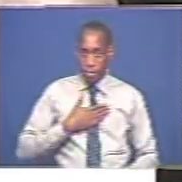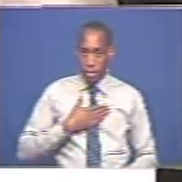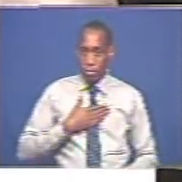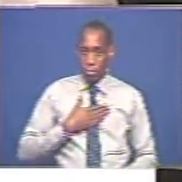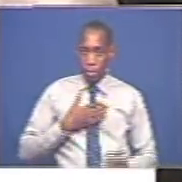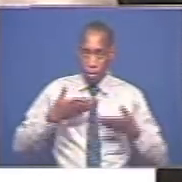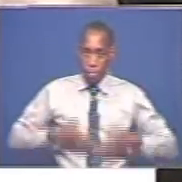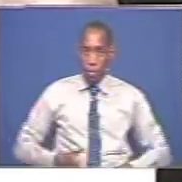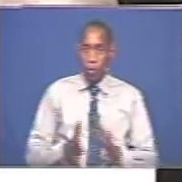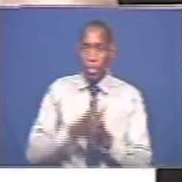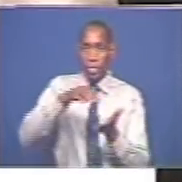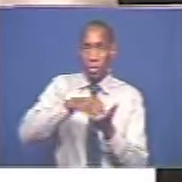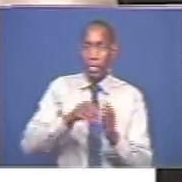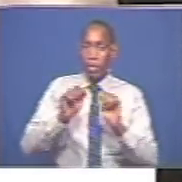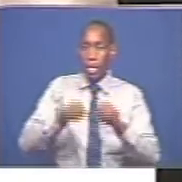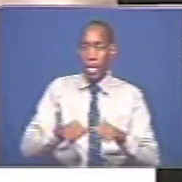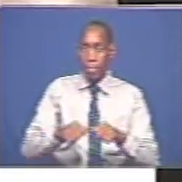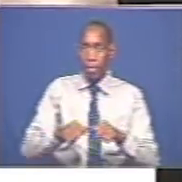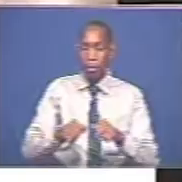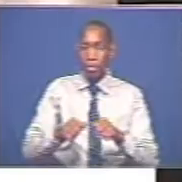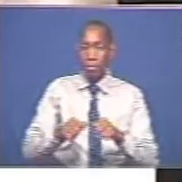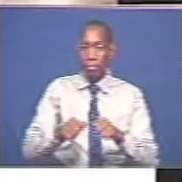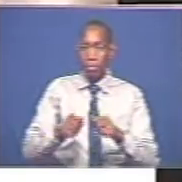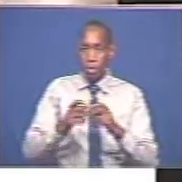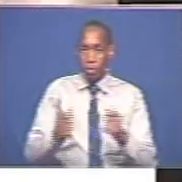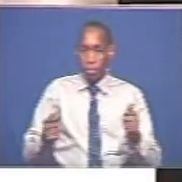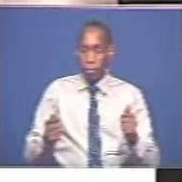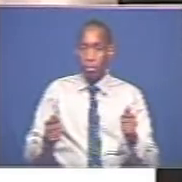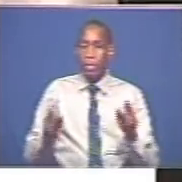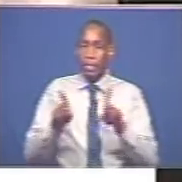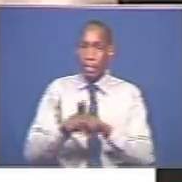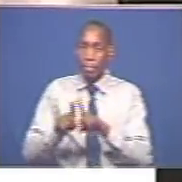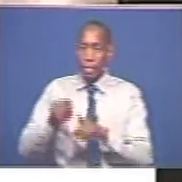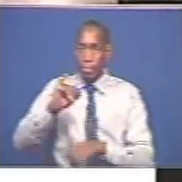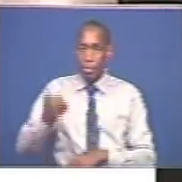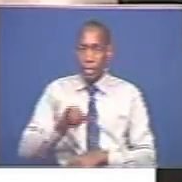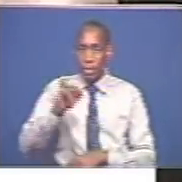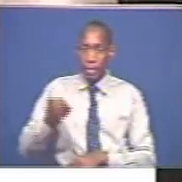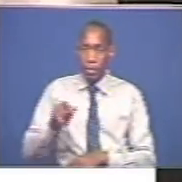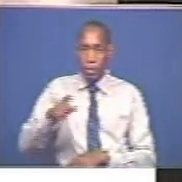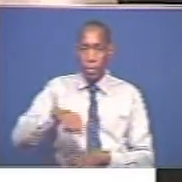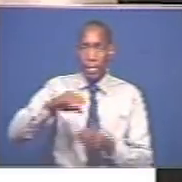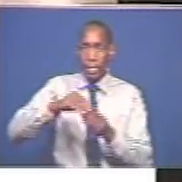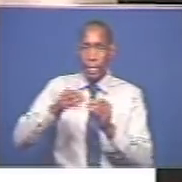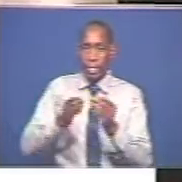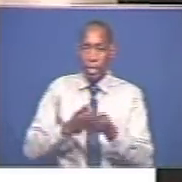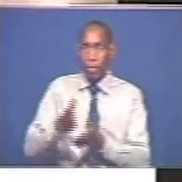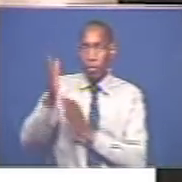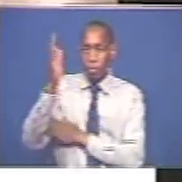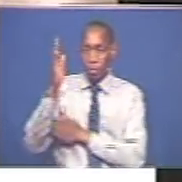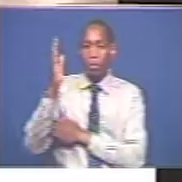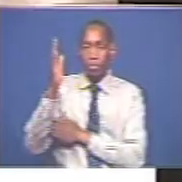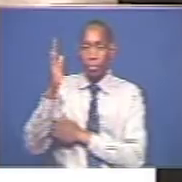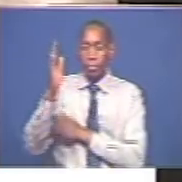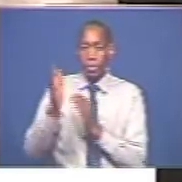predisposed. I'm able to fight back. And surprisingly, JJ, mm. we are made or created by God with the